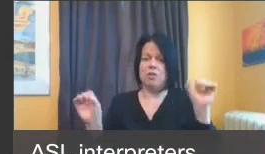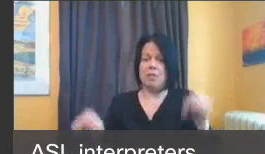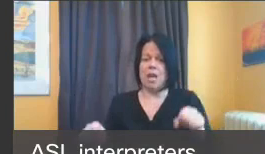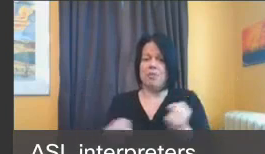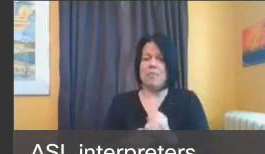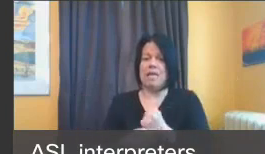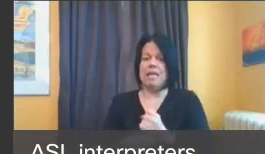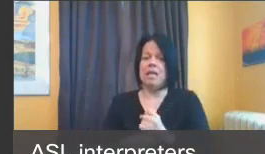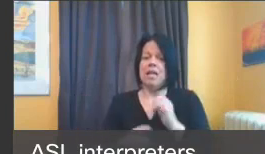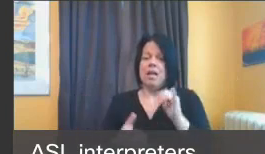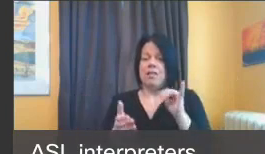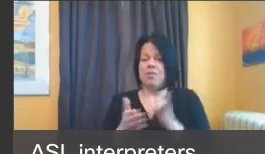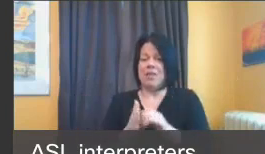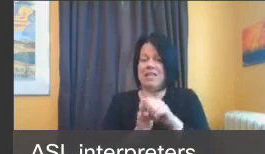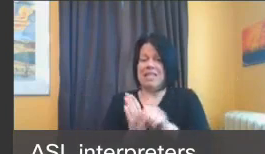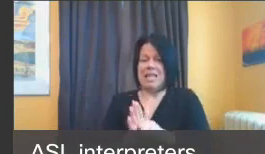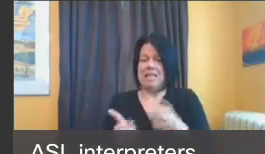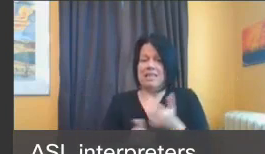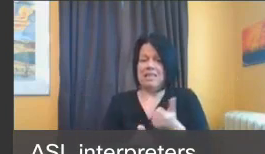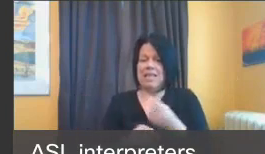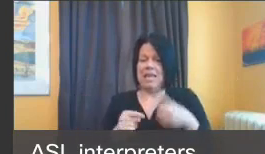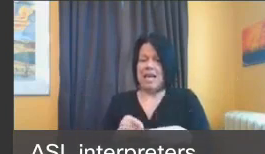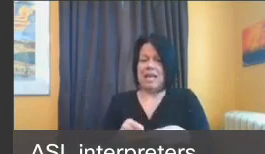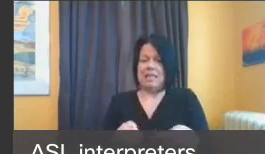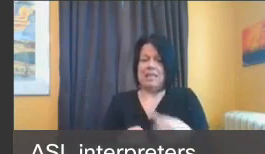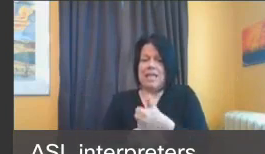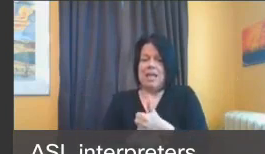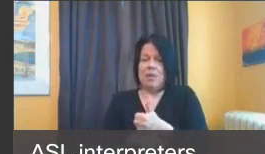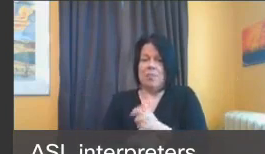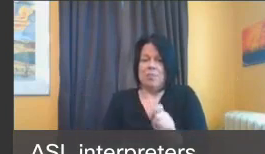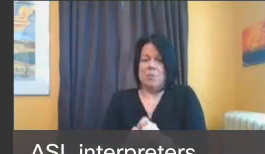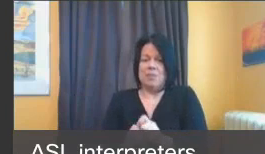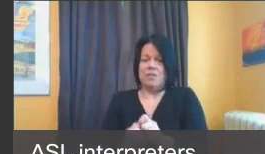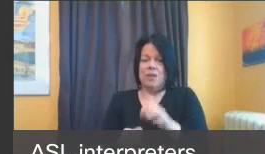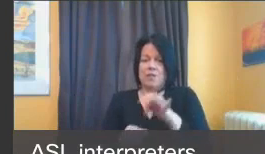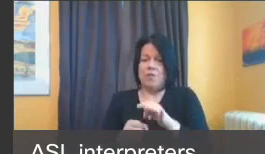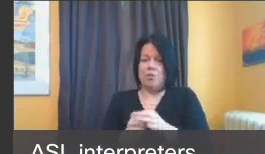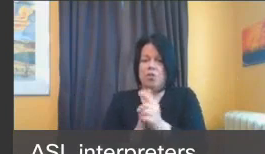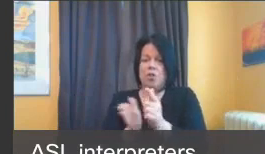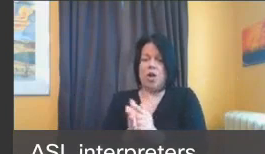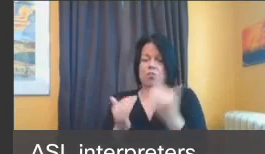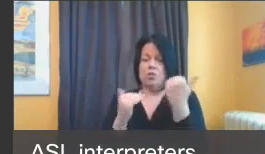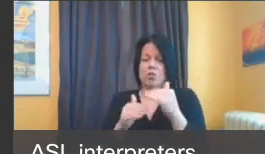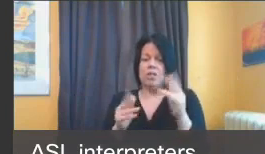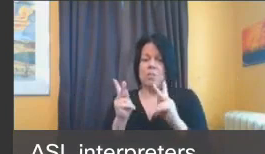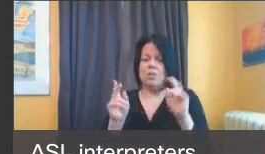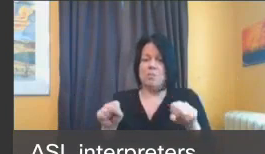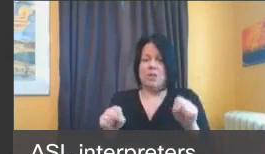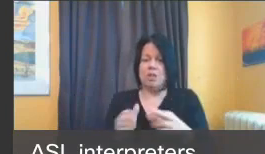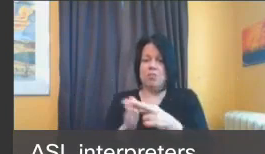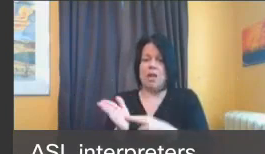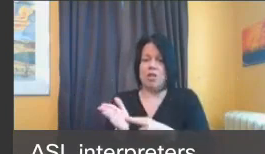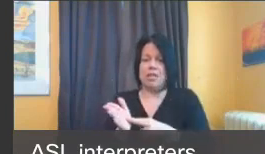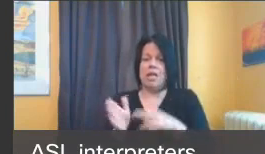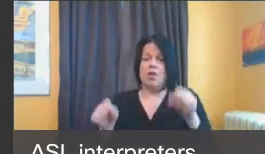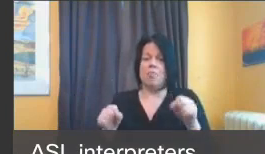it so that, you know, states cannot enact these type of laws restricting people's abilities to get registered and their